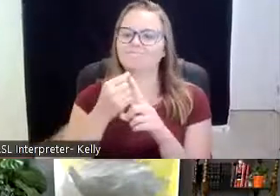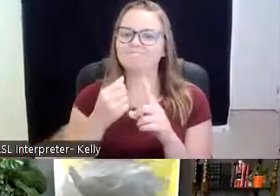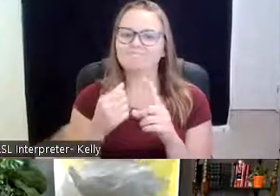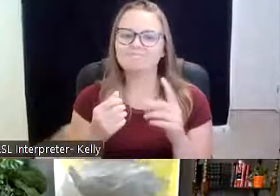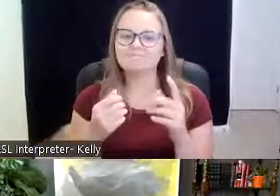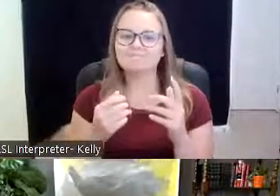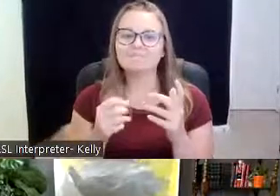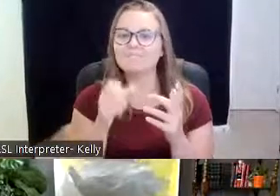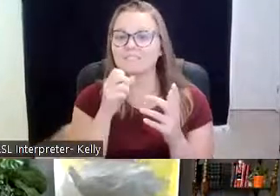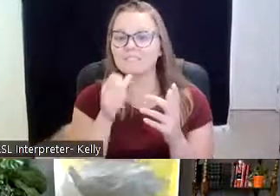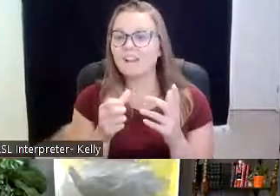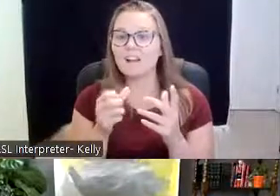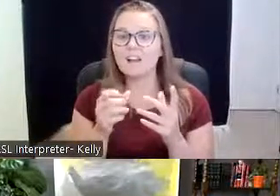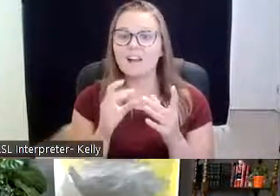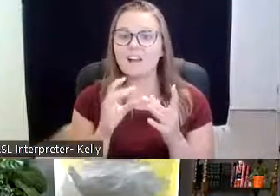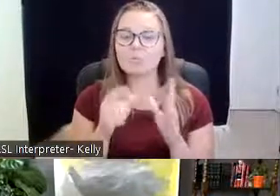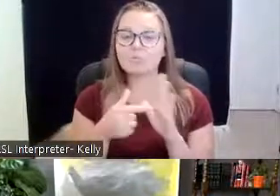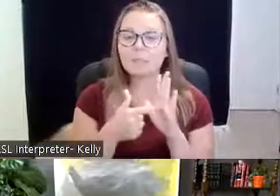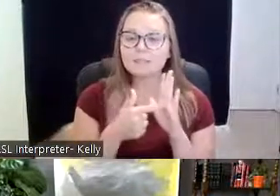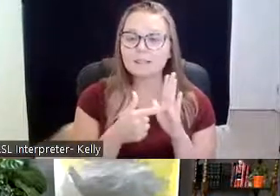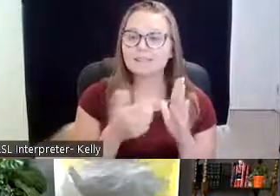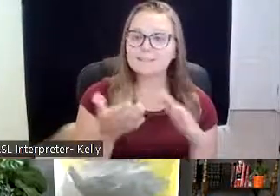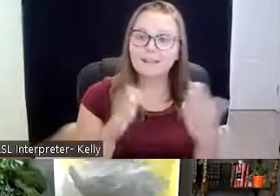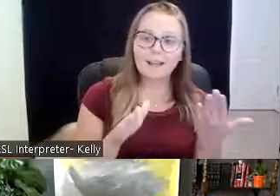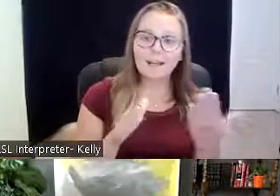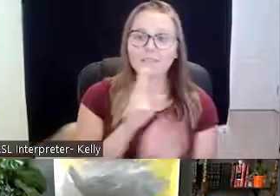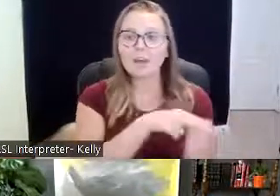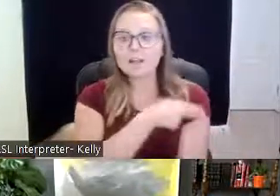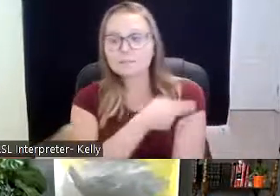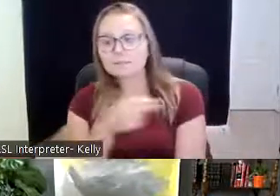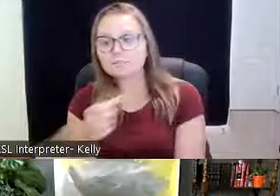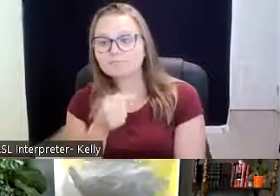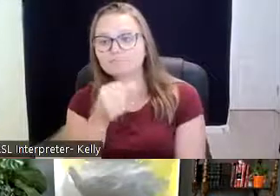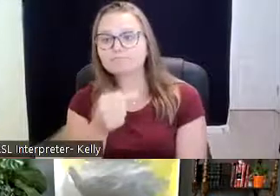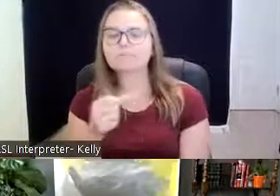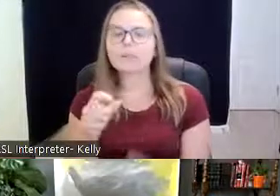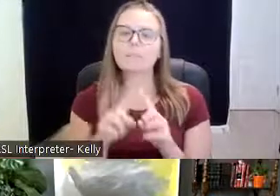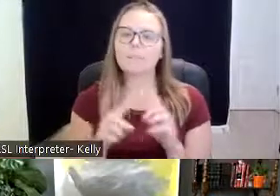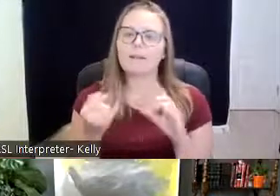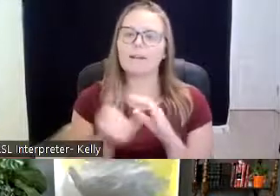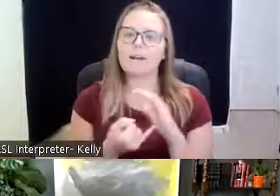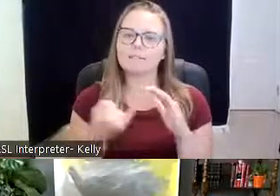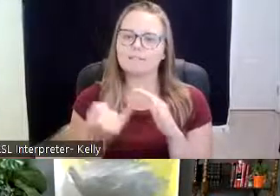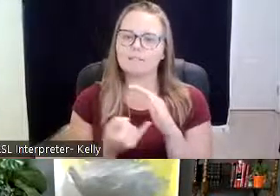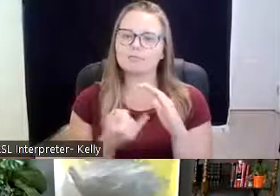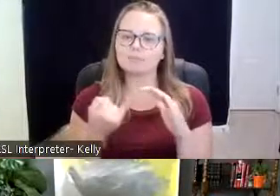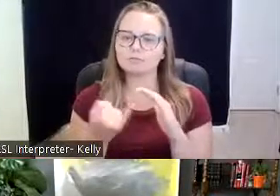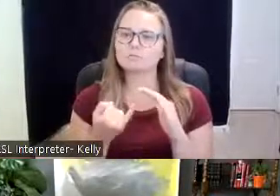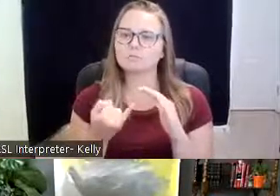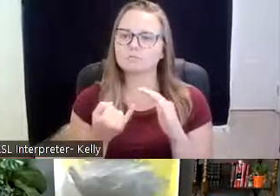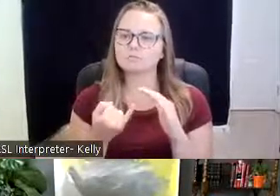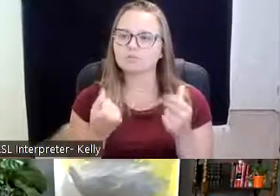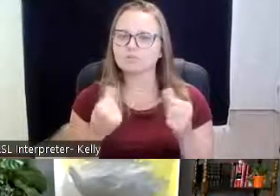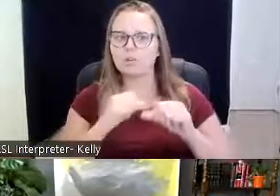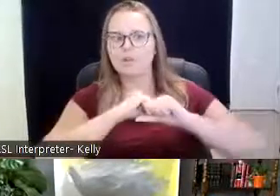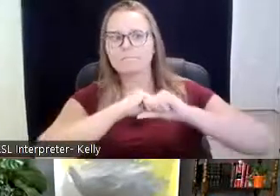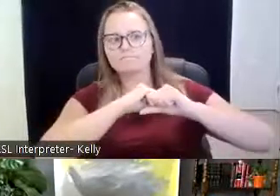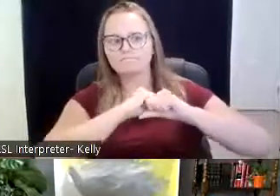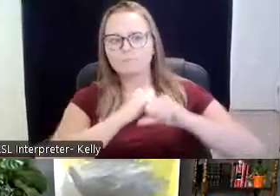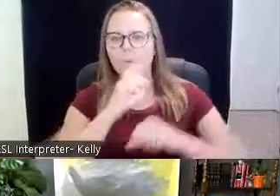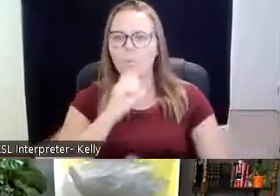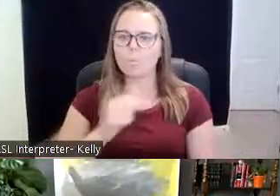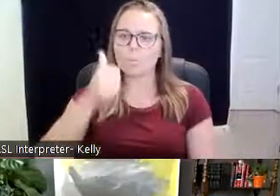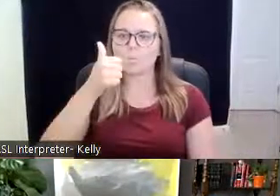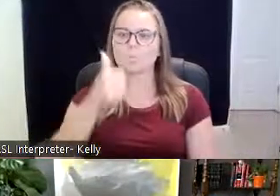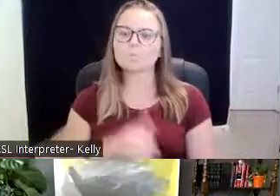in COVID-related deaths and hospitalizations, but also by the isolation measures taken to protect older adults.